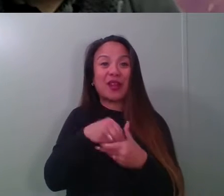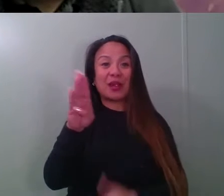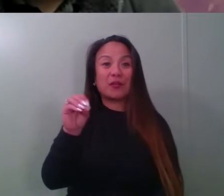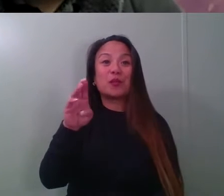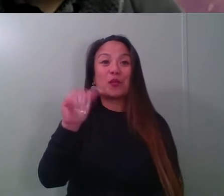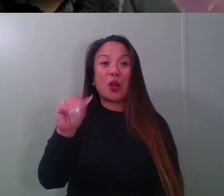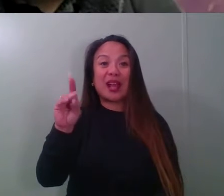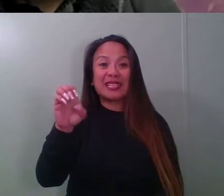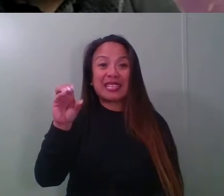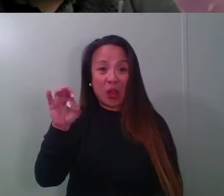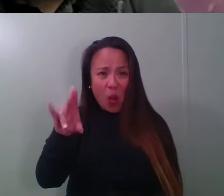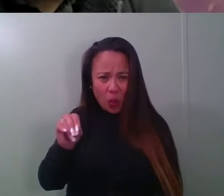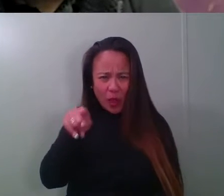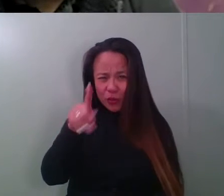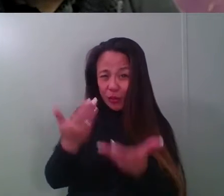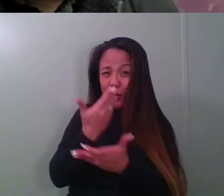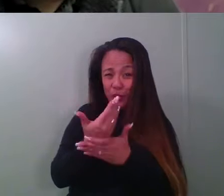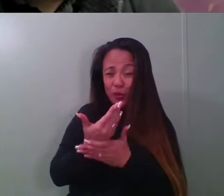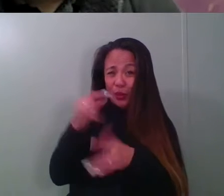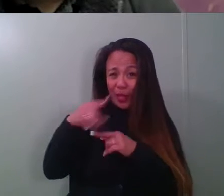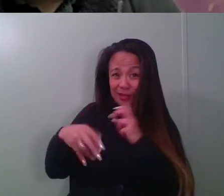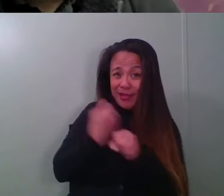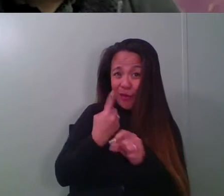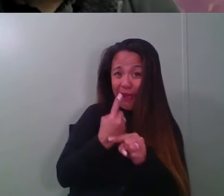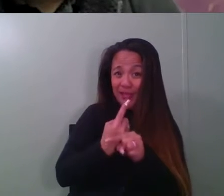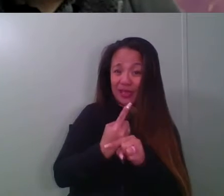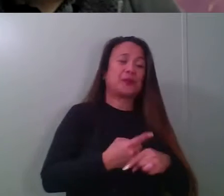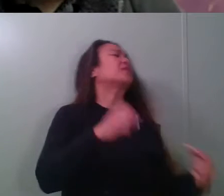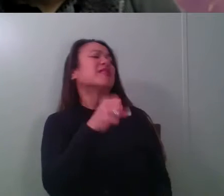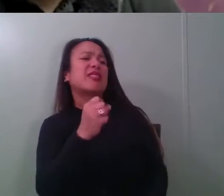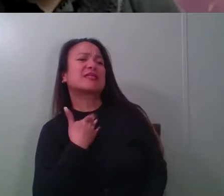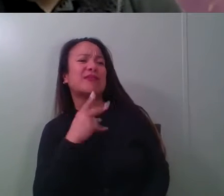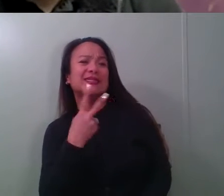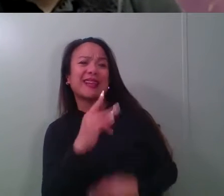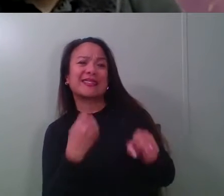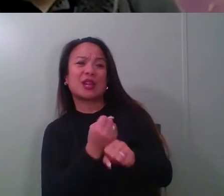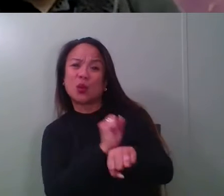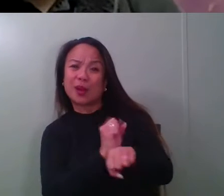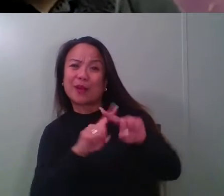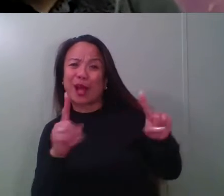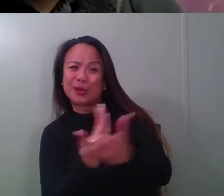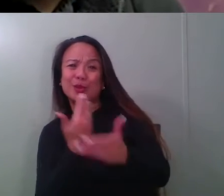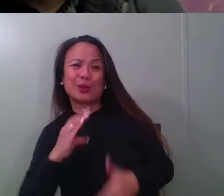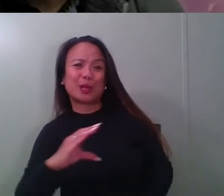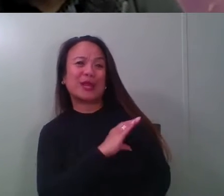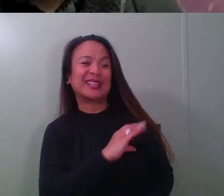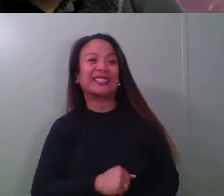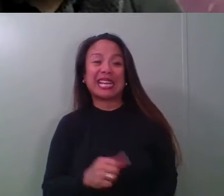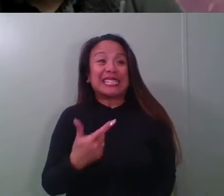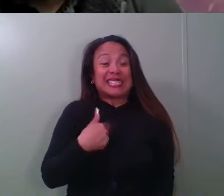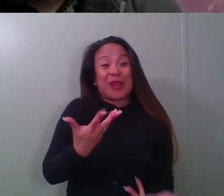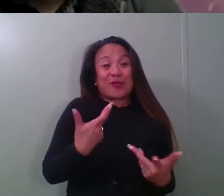of Boca de Oro. And you're new to this year, right? Yes, this is my second year working, but new to the